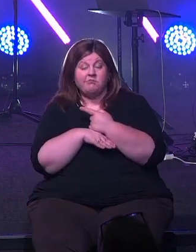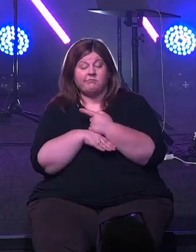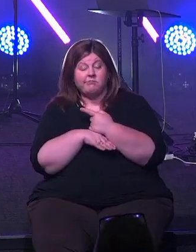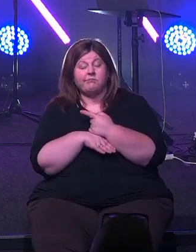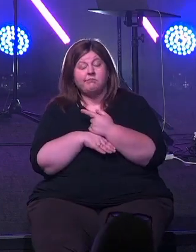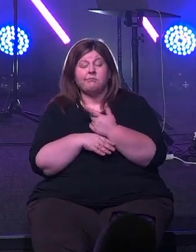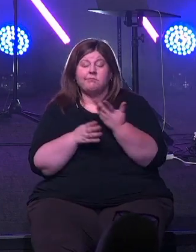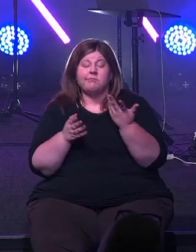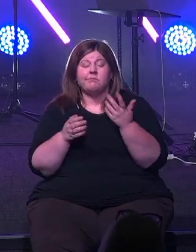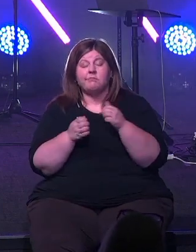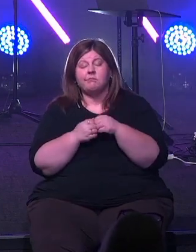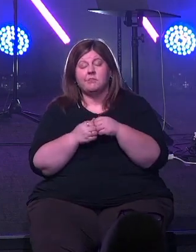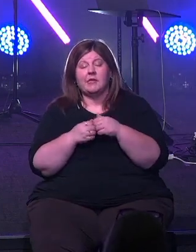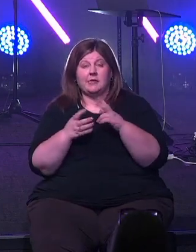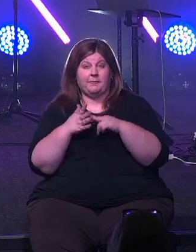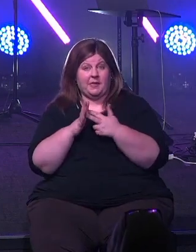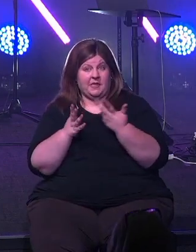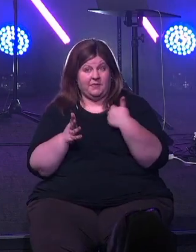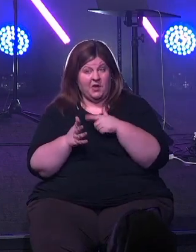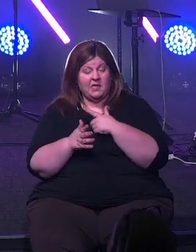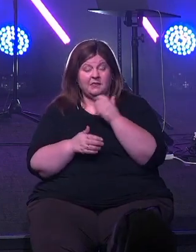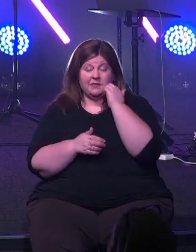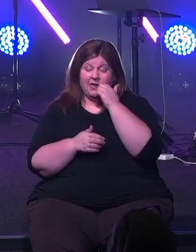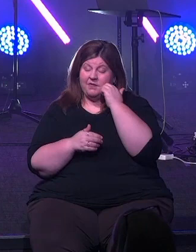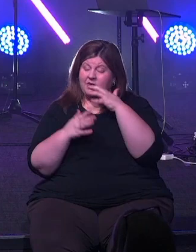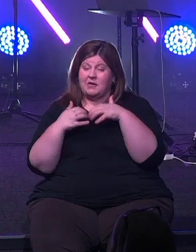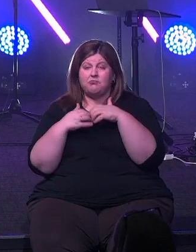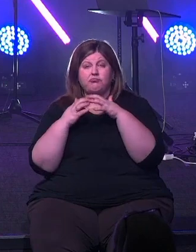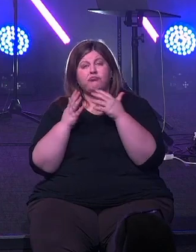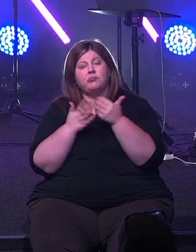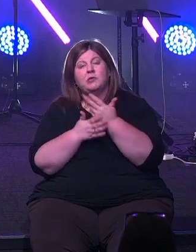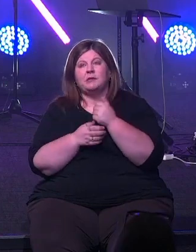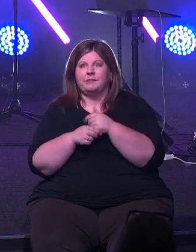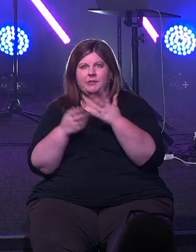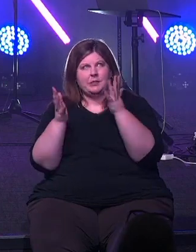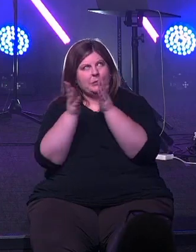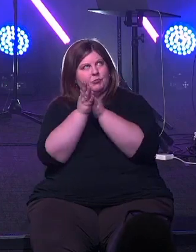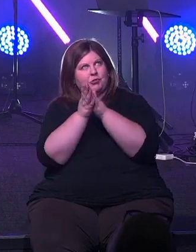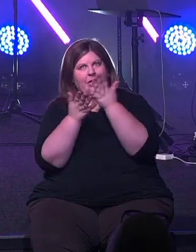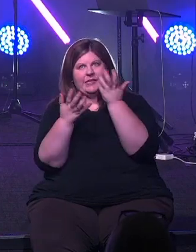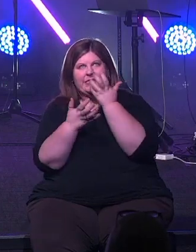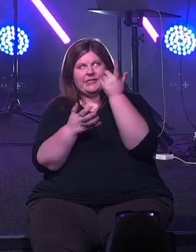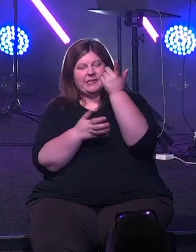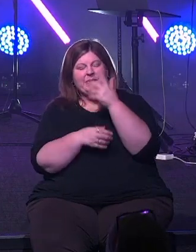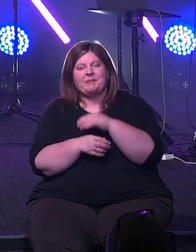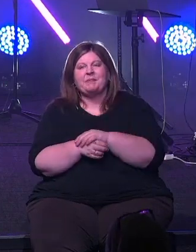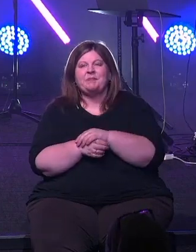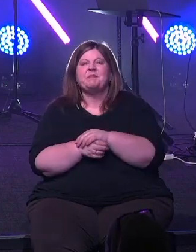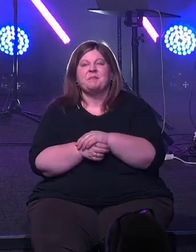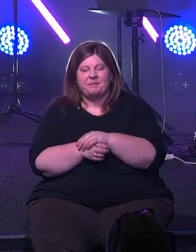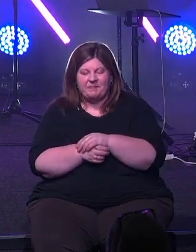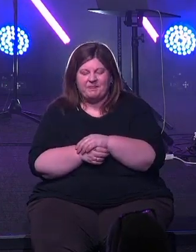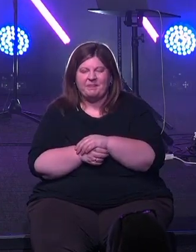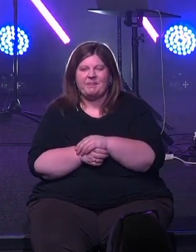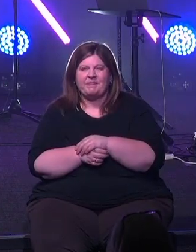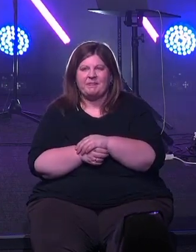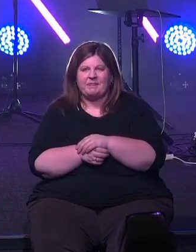And his mercies are new for us every day. So we just need to praise him for that this morning. So sing with me, it's a new